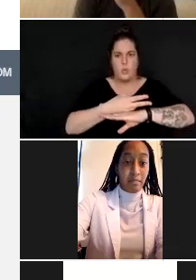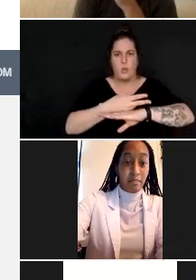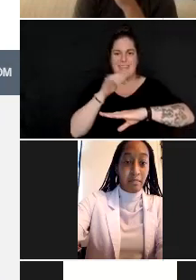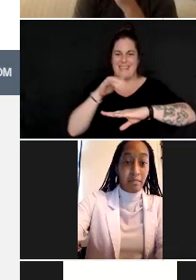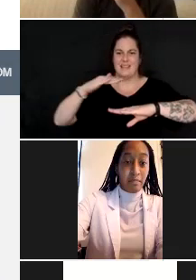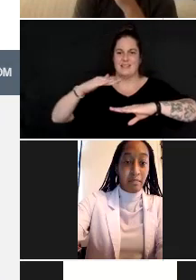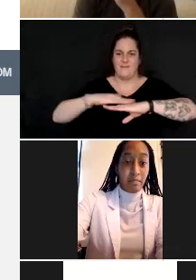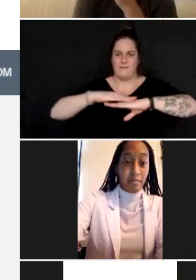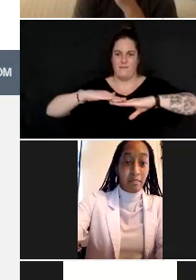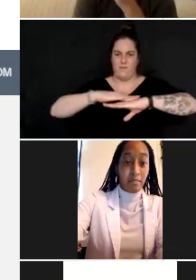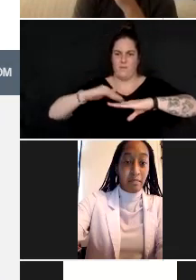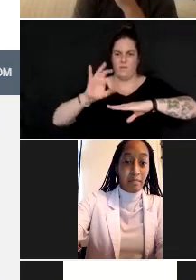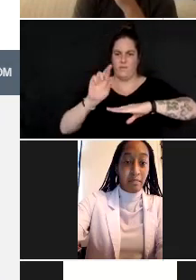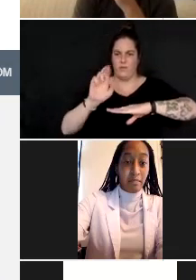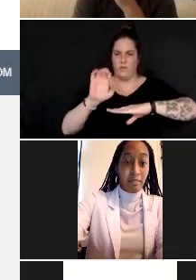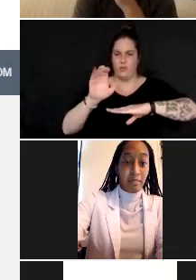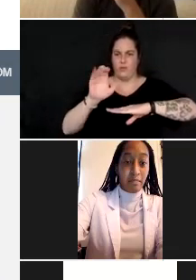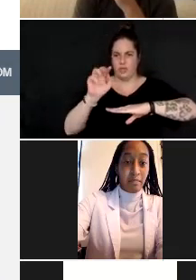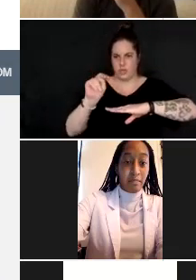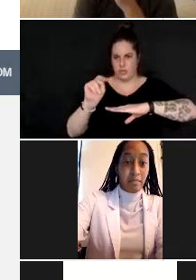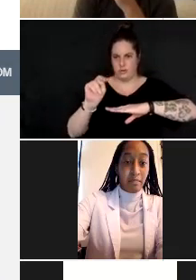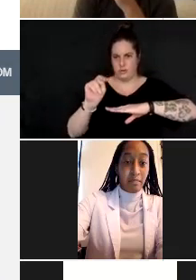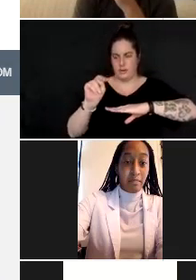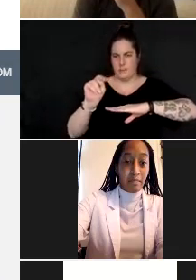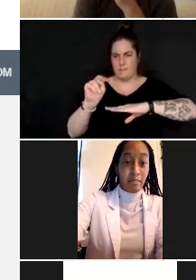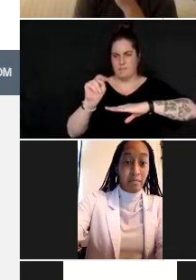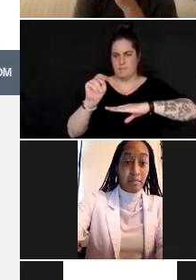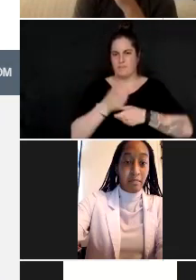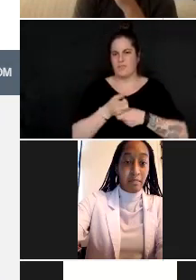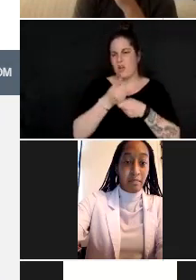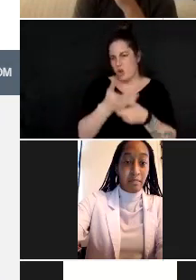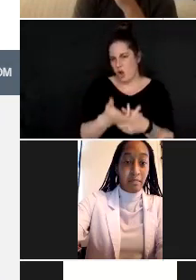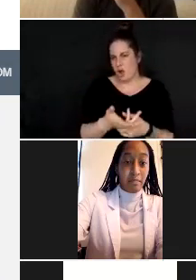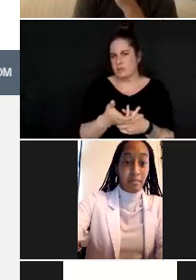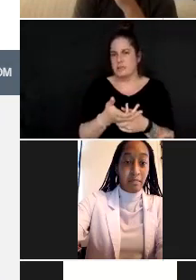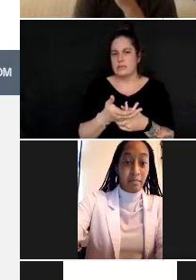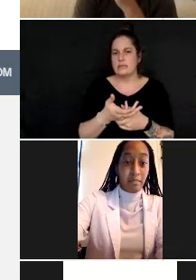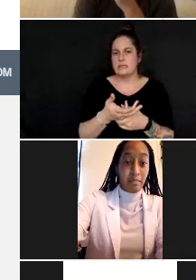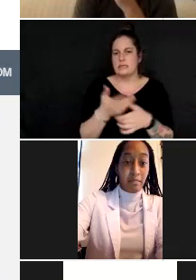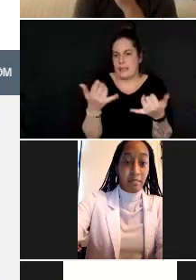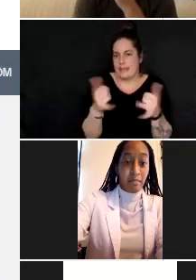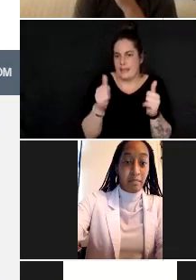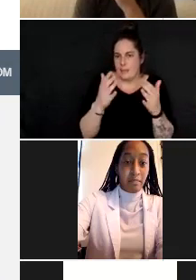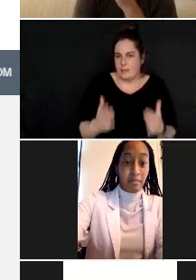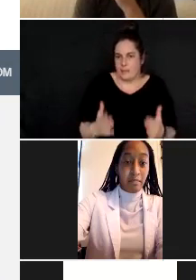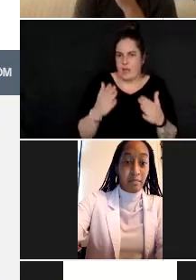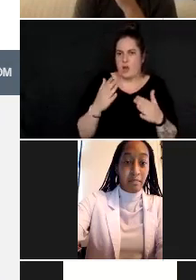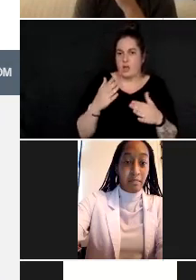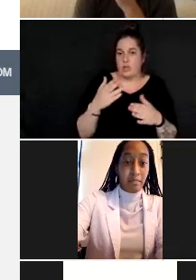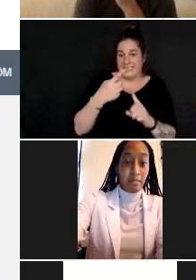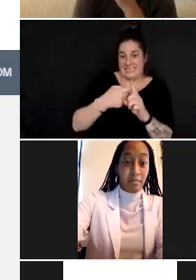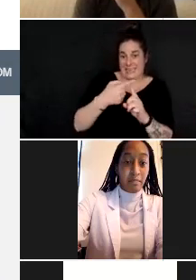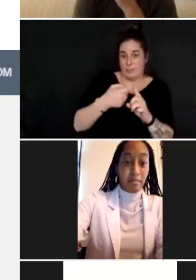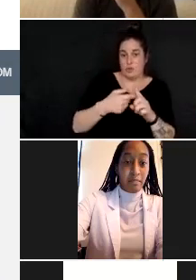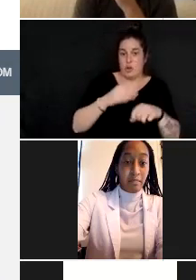causes the, ball player, if you could measure, a temperature on his jersey, that's part that's